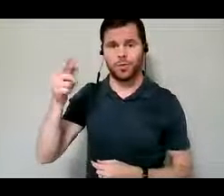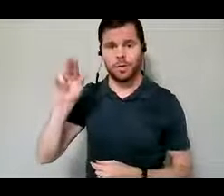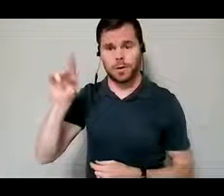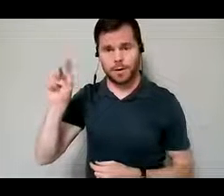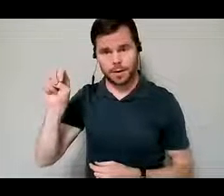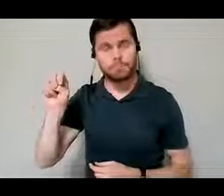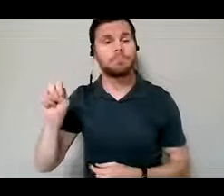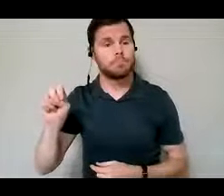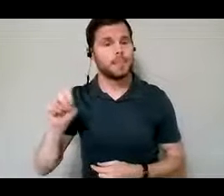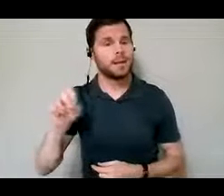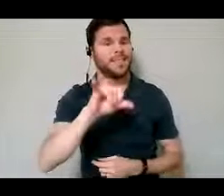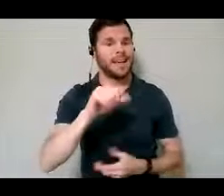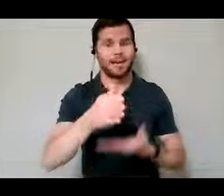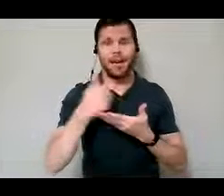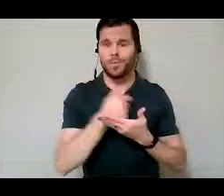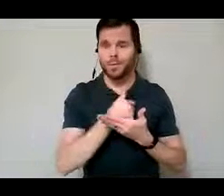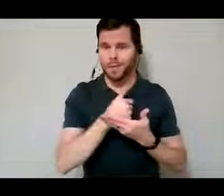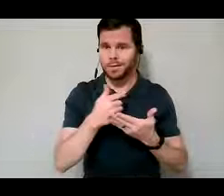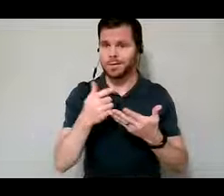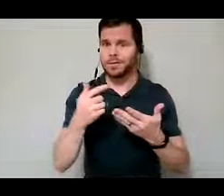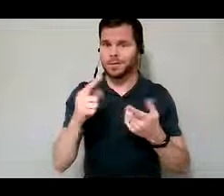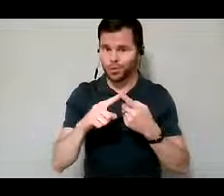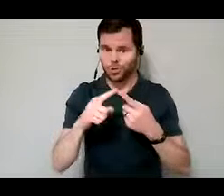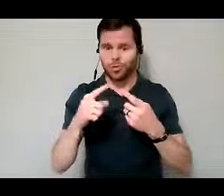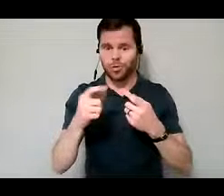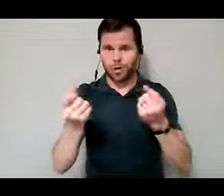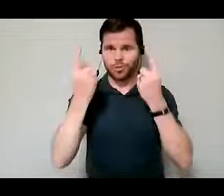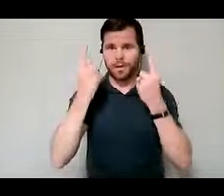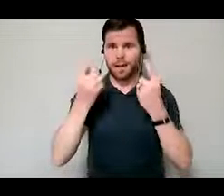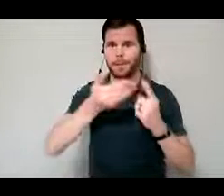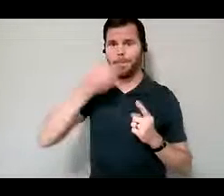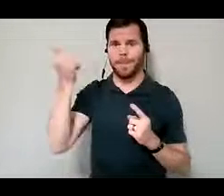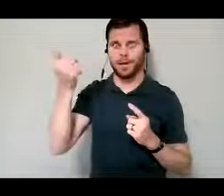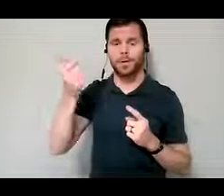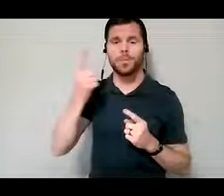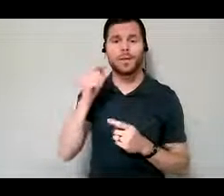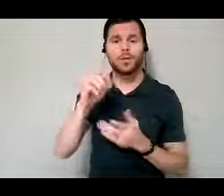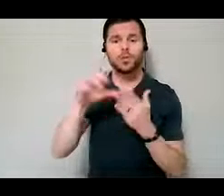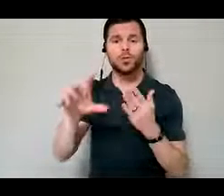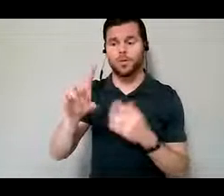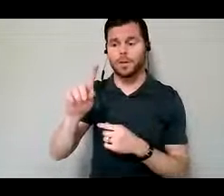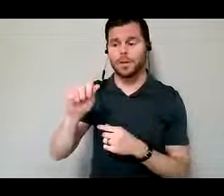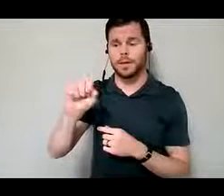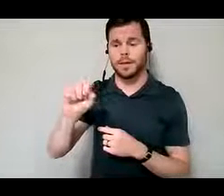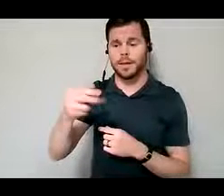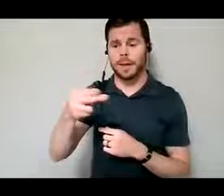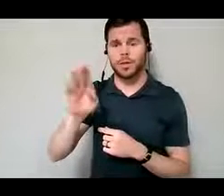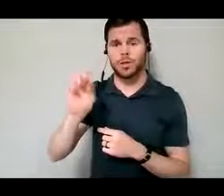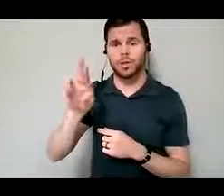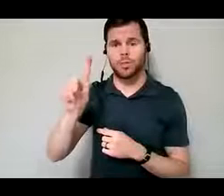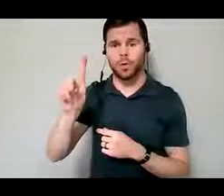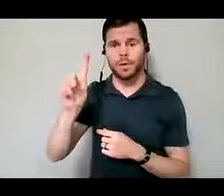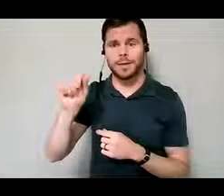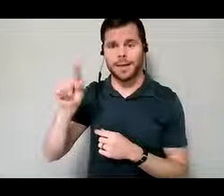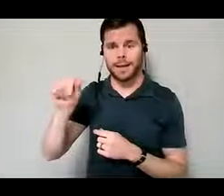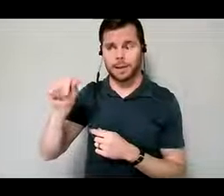is helpful to look at the data they give us, because in their dashboard data, it shows that our students really are gaining something from